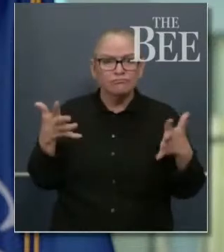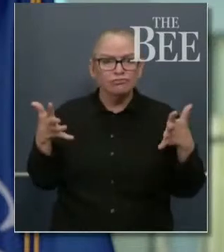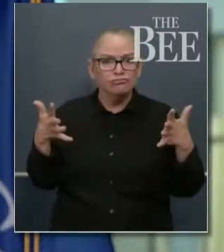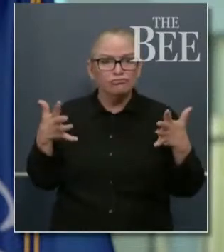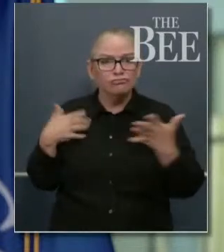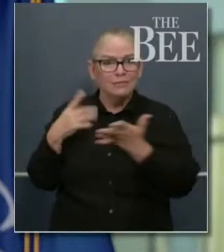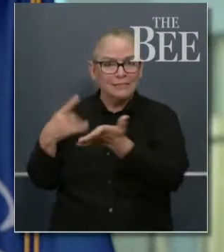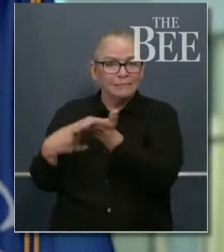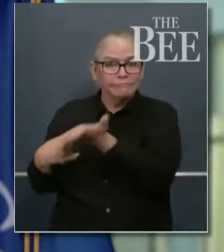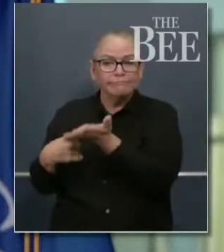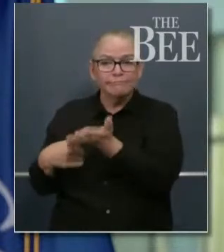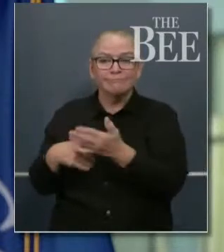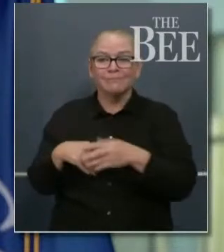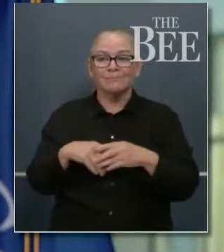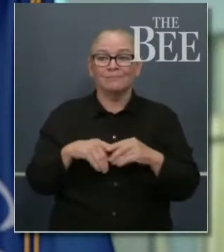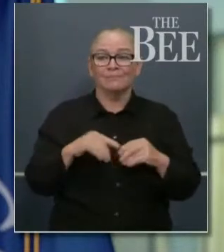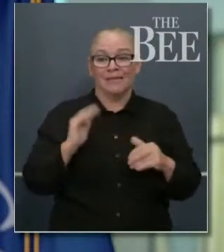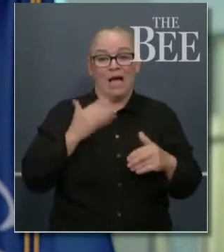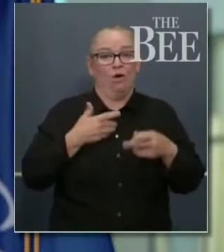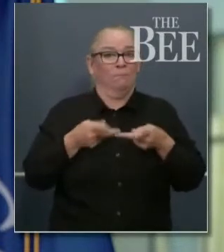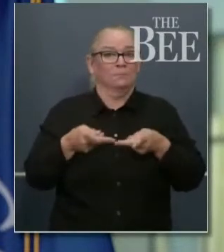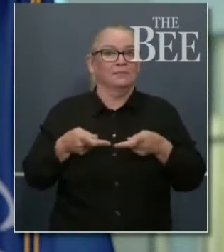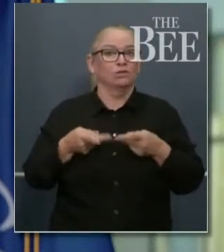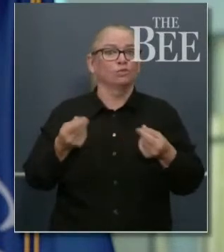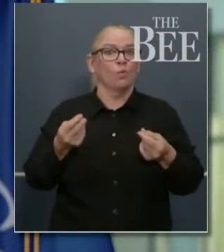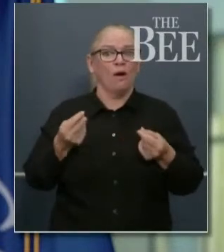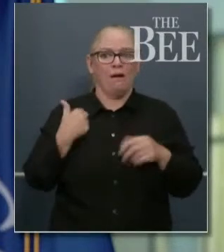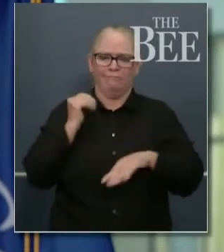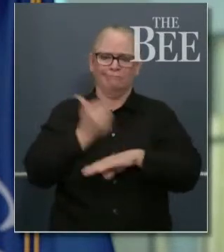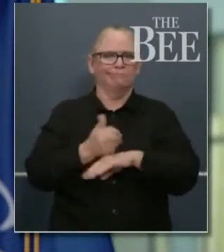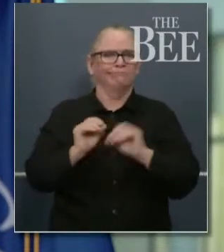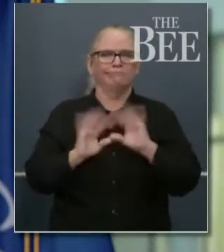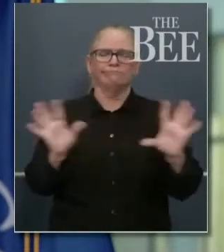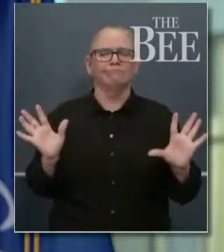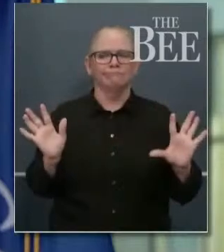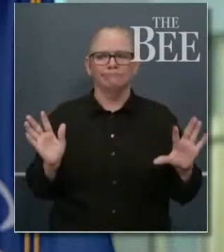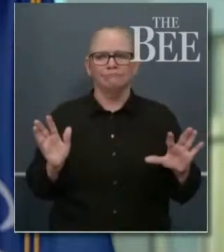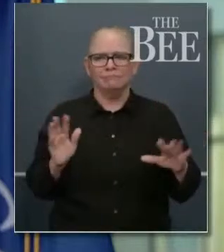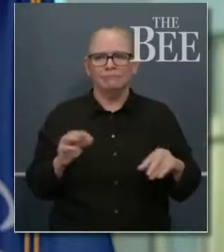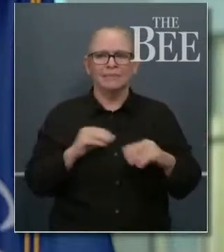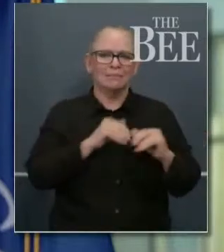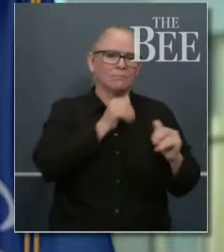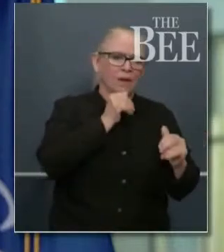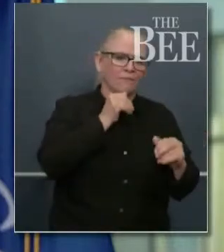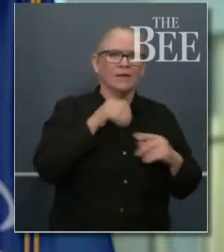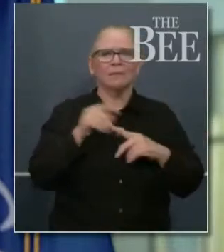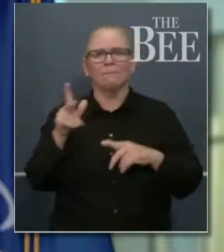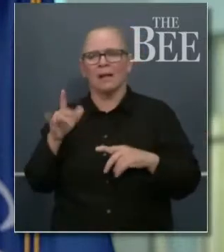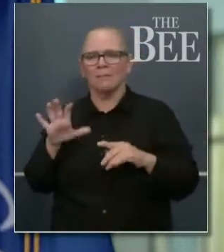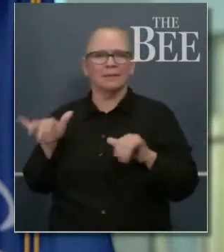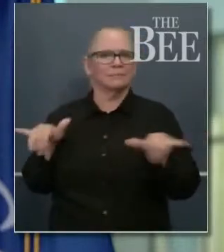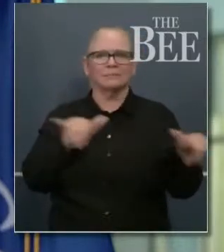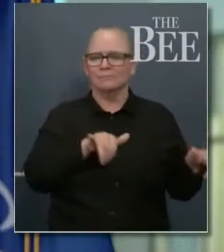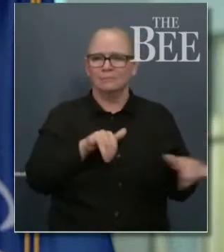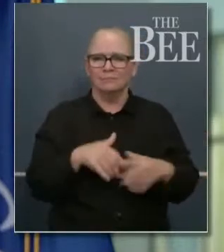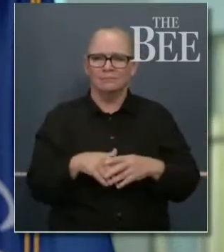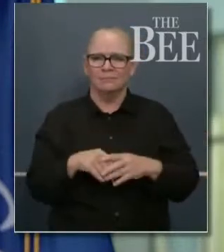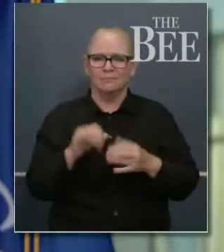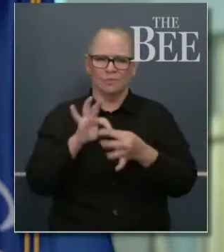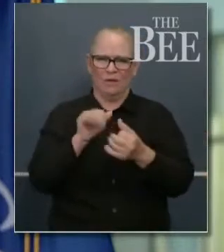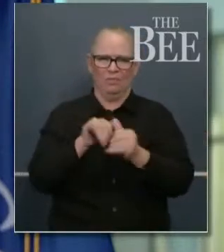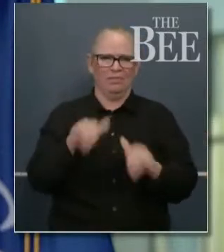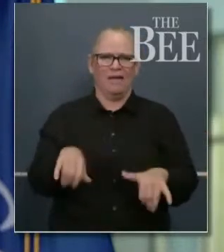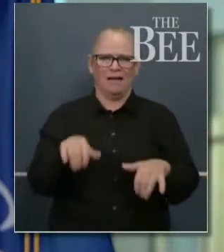respectfully, our positions are well advanced, not only privately, but very publicly. And certainly in that instance, we'll continue to